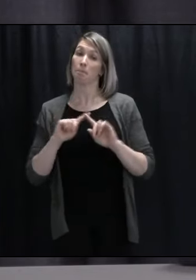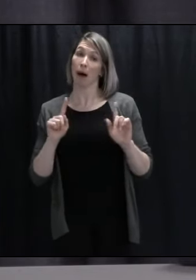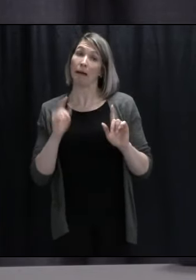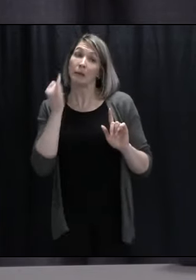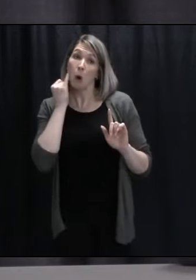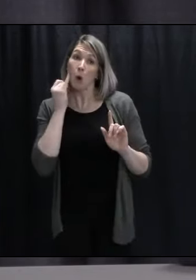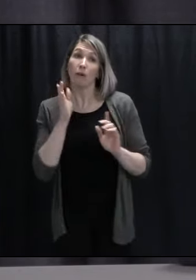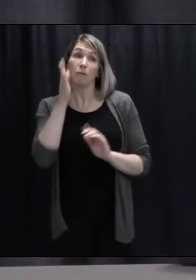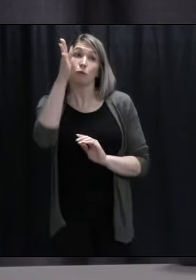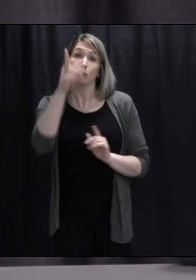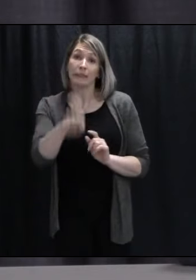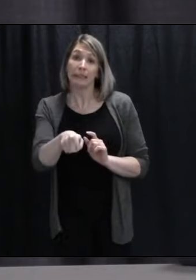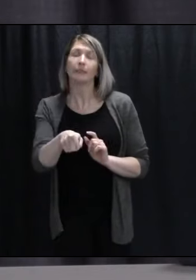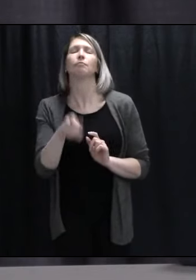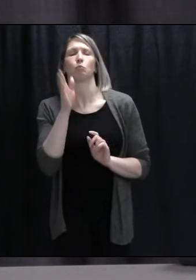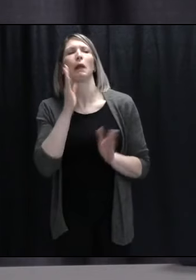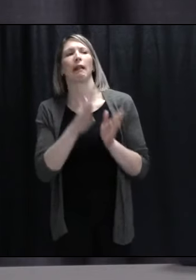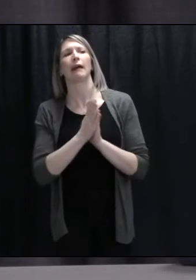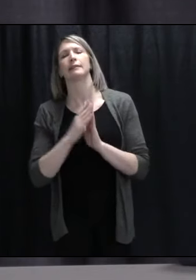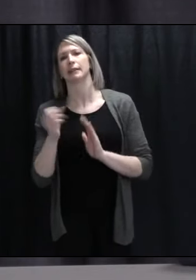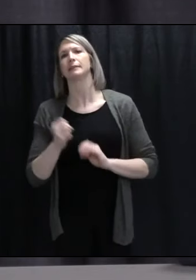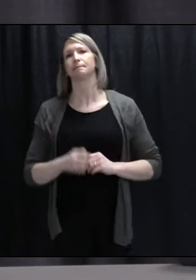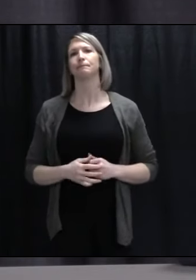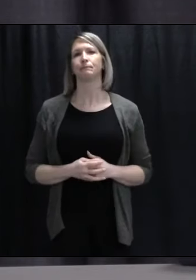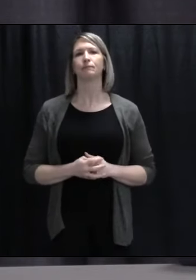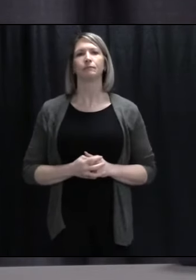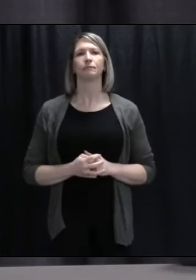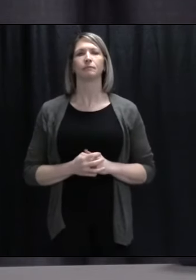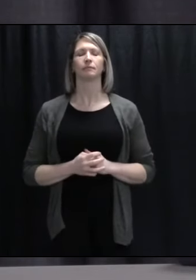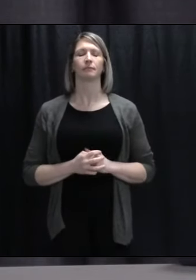us if we need it in the future.